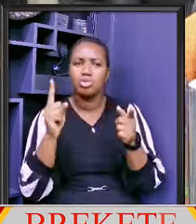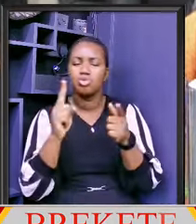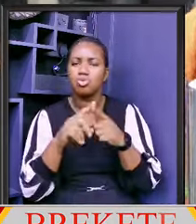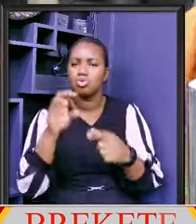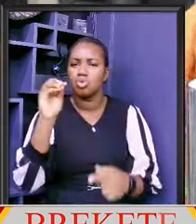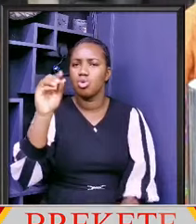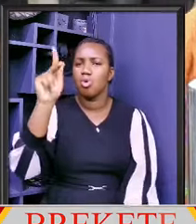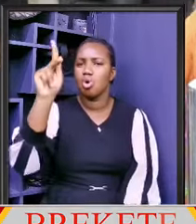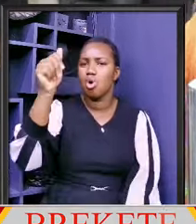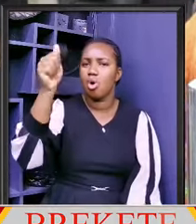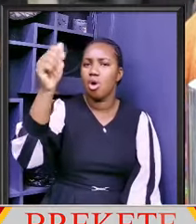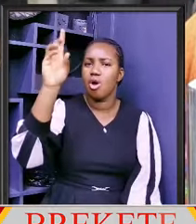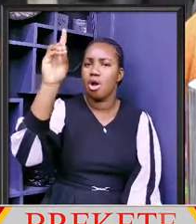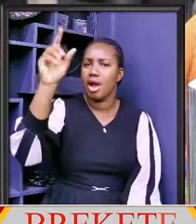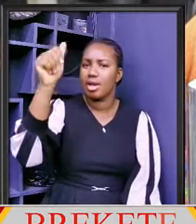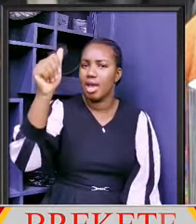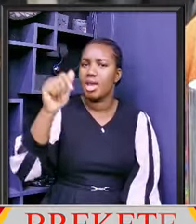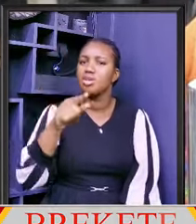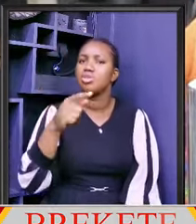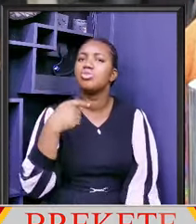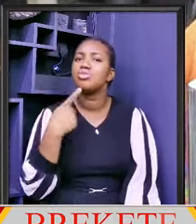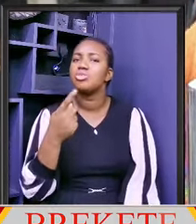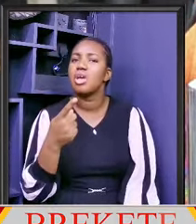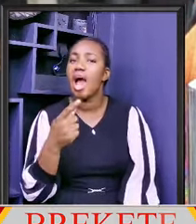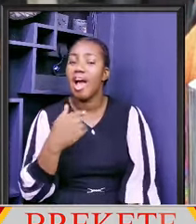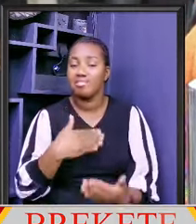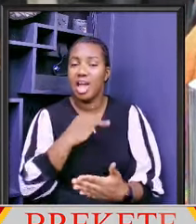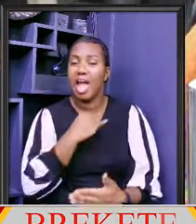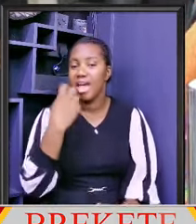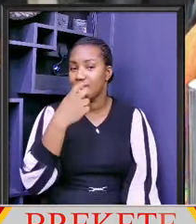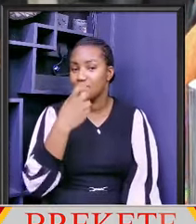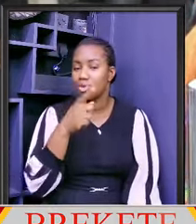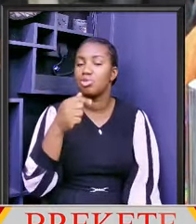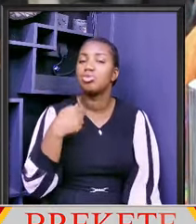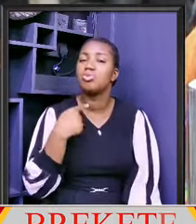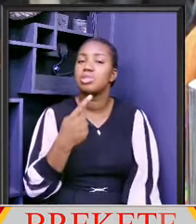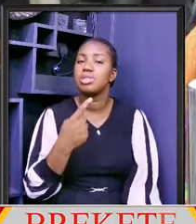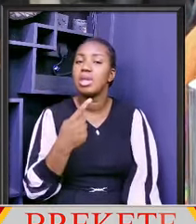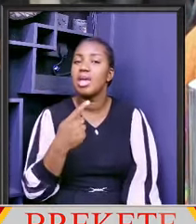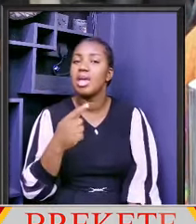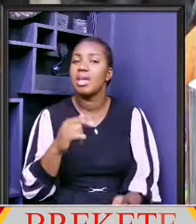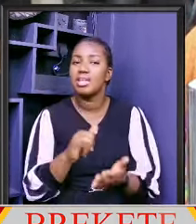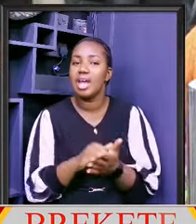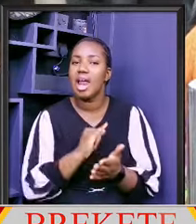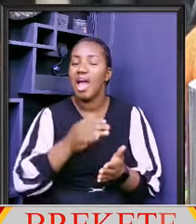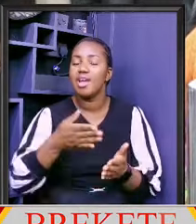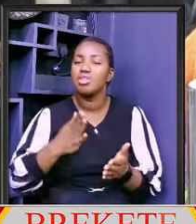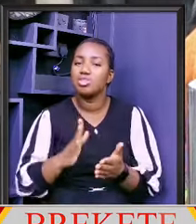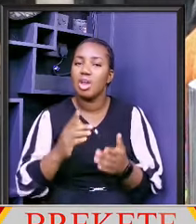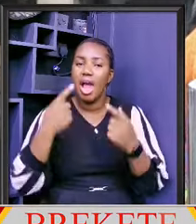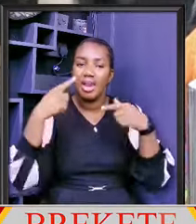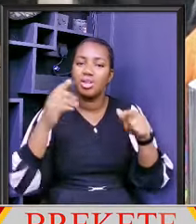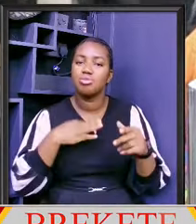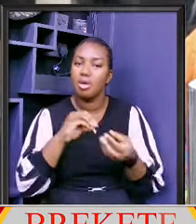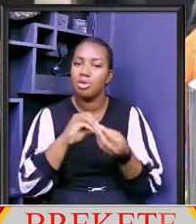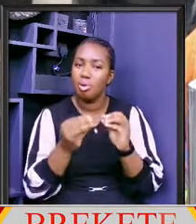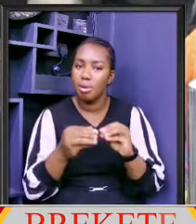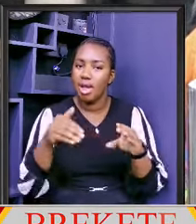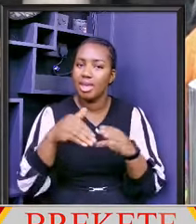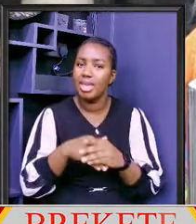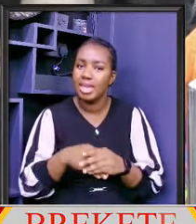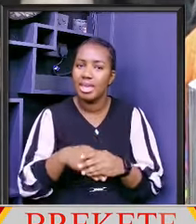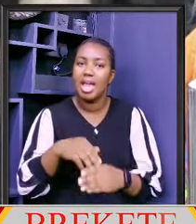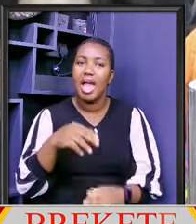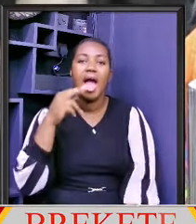language. After I spoke, he said, I'm claiming to hear Hausa language. And he told me to tell the people my number in Hausa language, which I